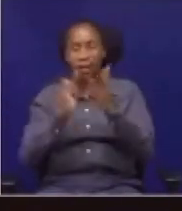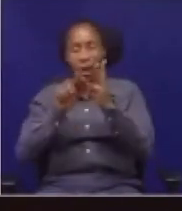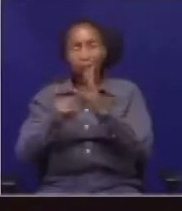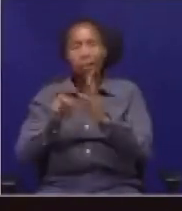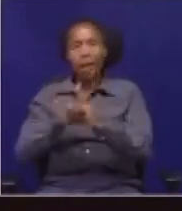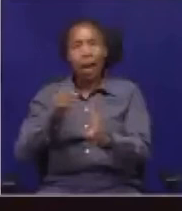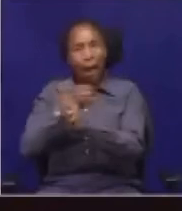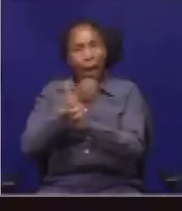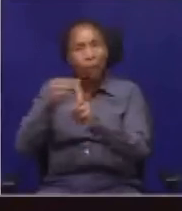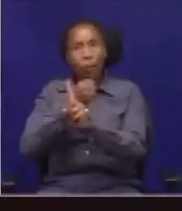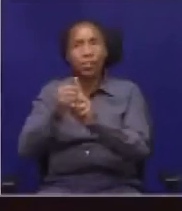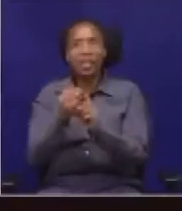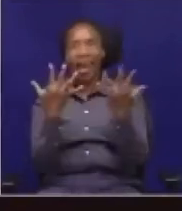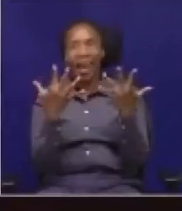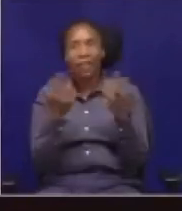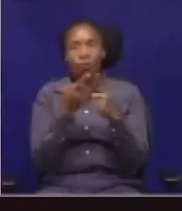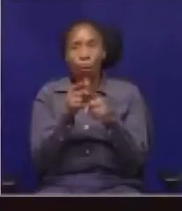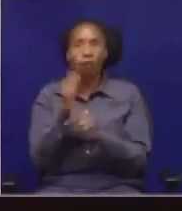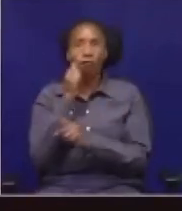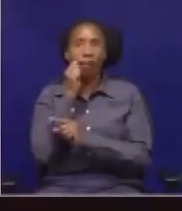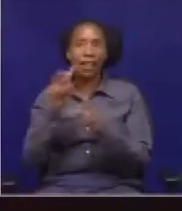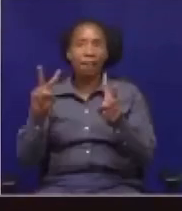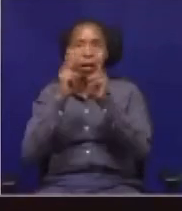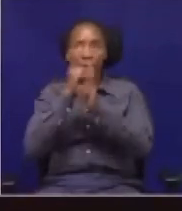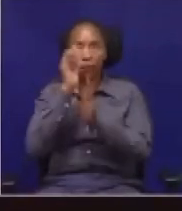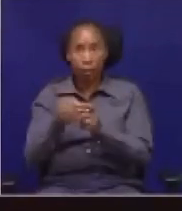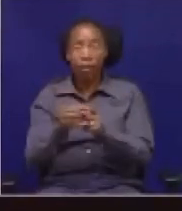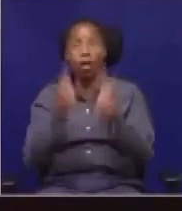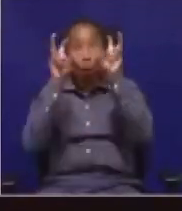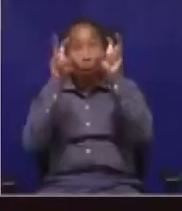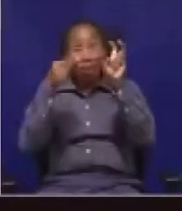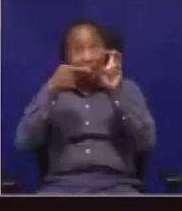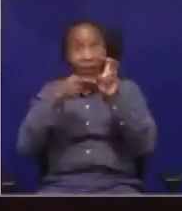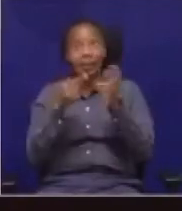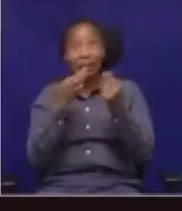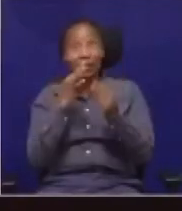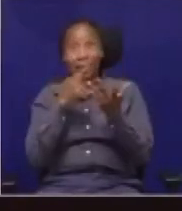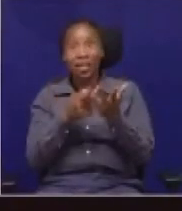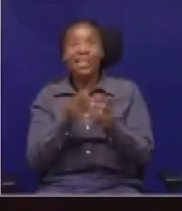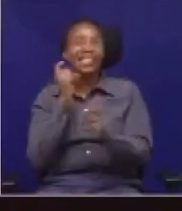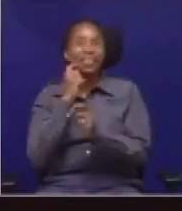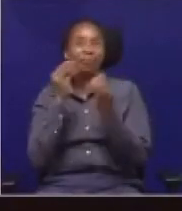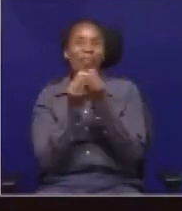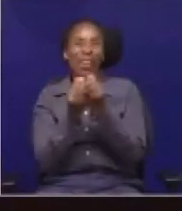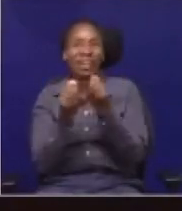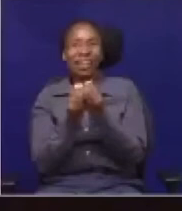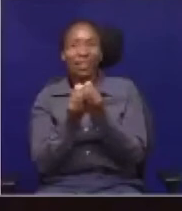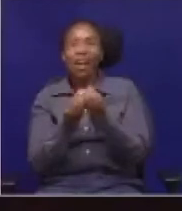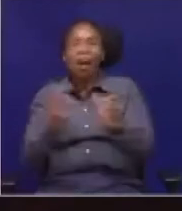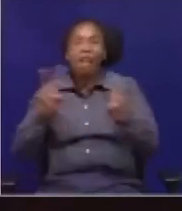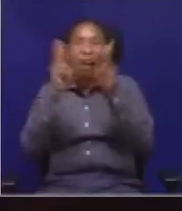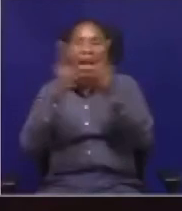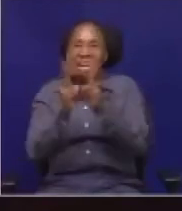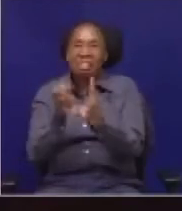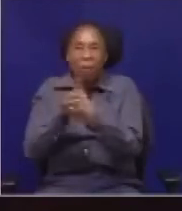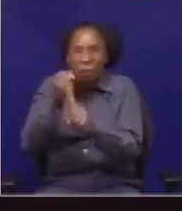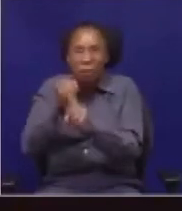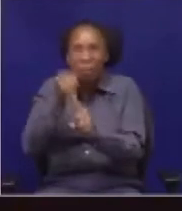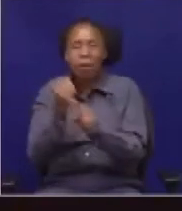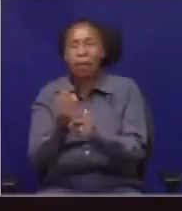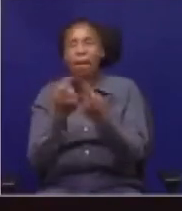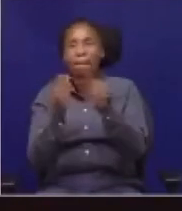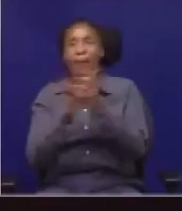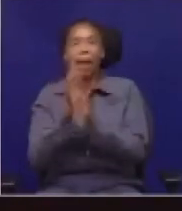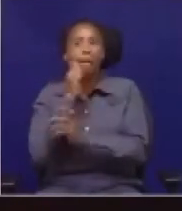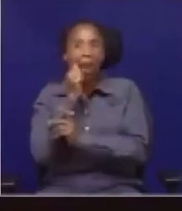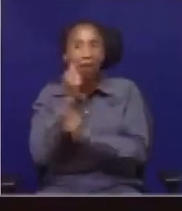of violent men. As broad of a topic this is, it's really a simple thing. The violence perpetrated towards women by